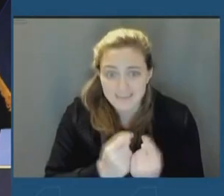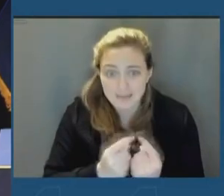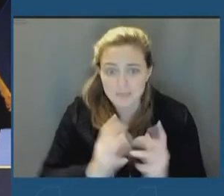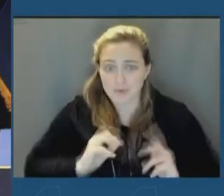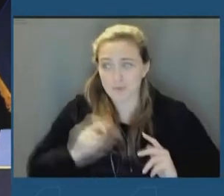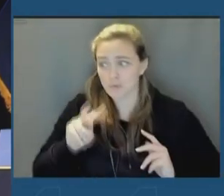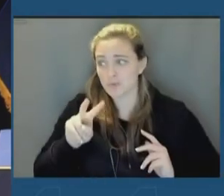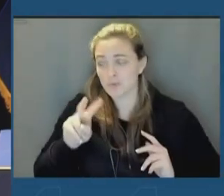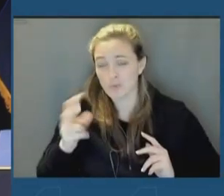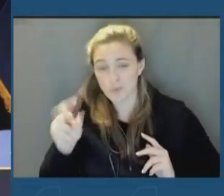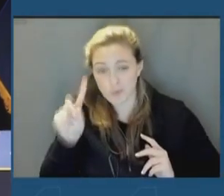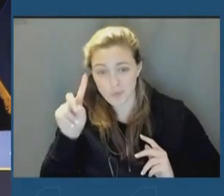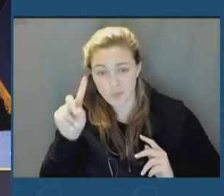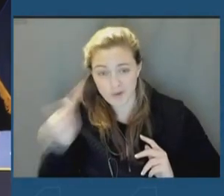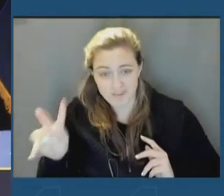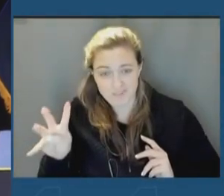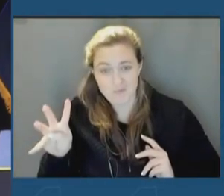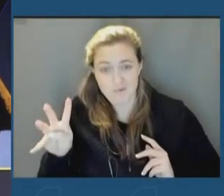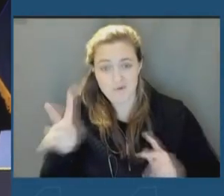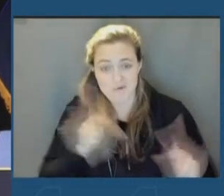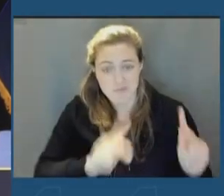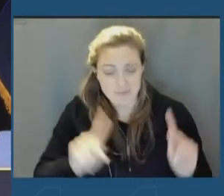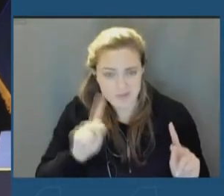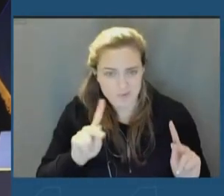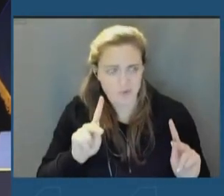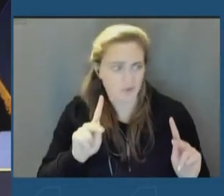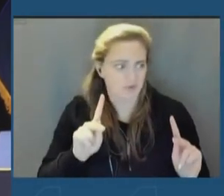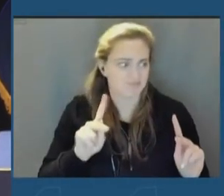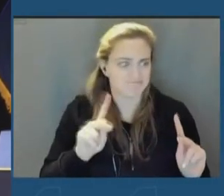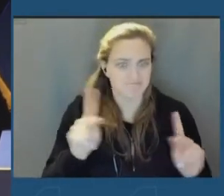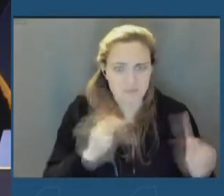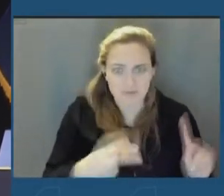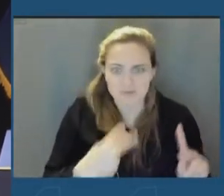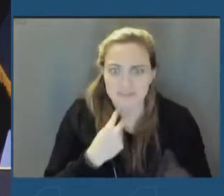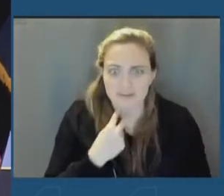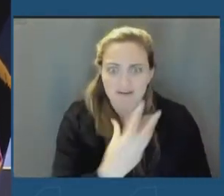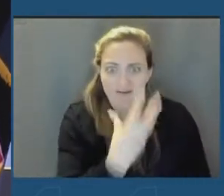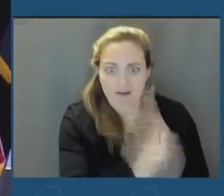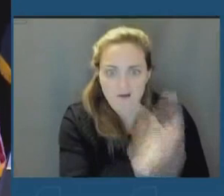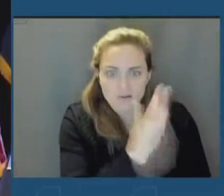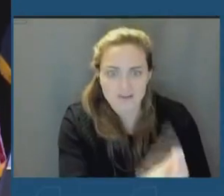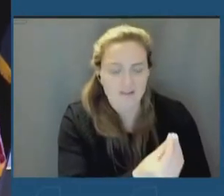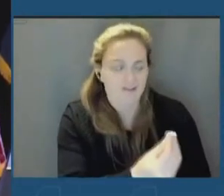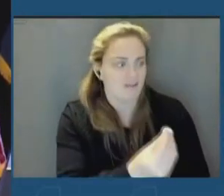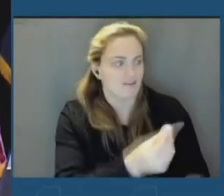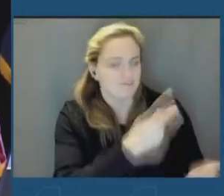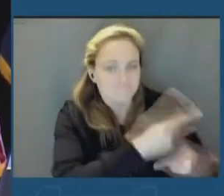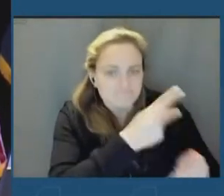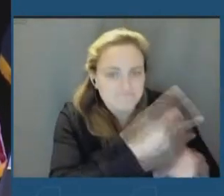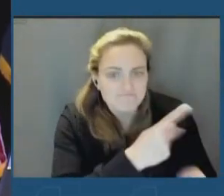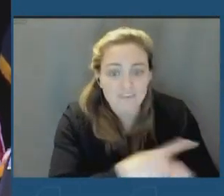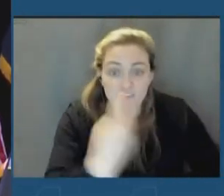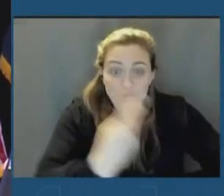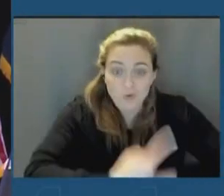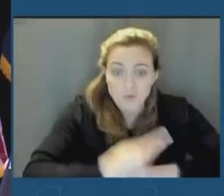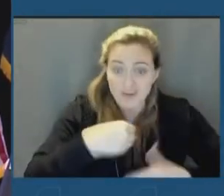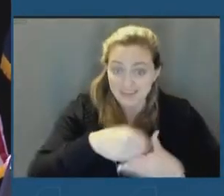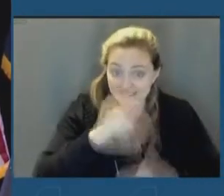24 stranded motorists and shoppers, they provided round-the-clock hospitality for 2 days.